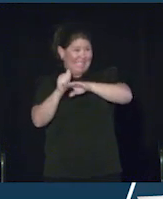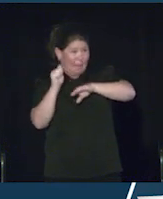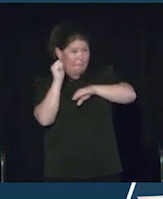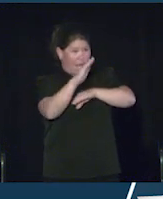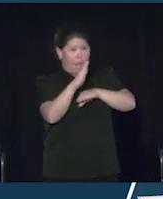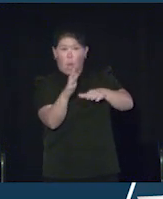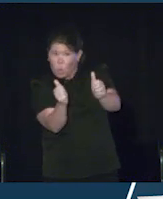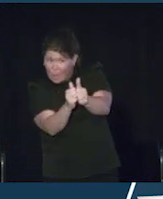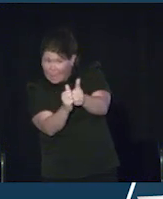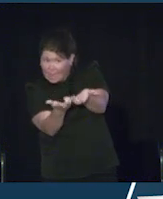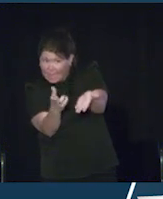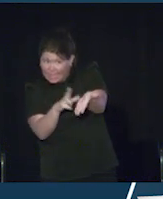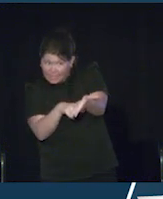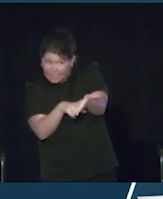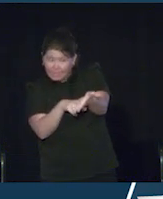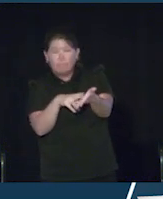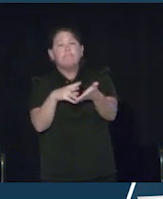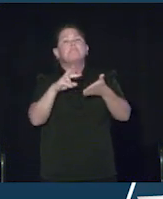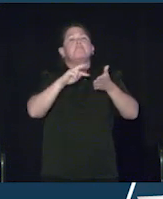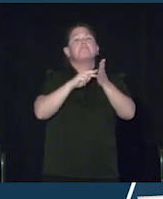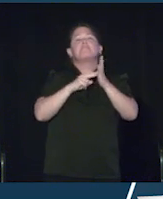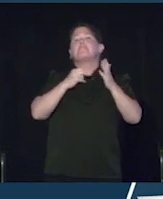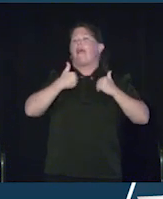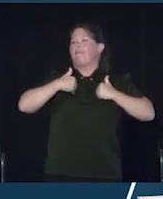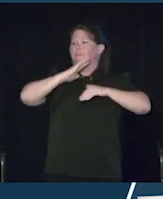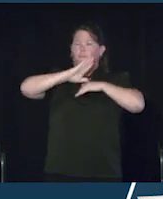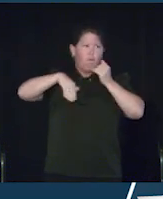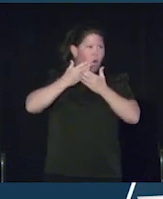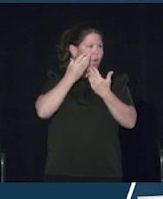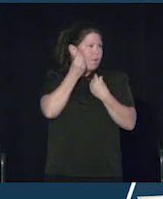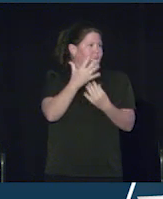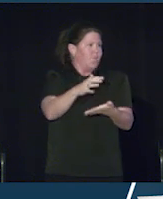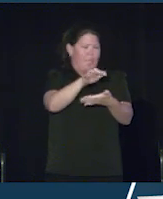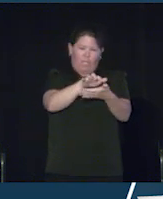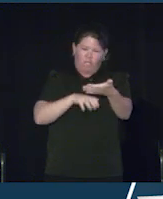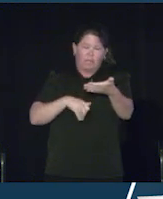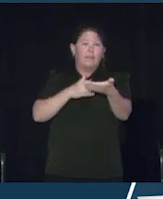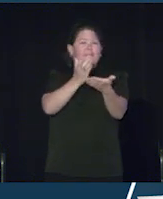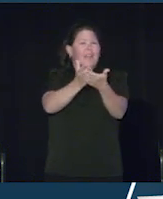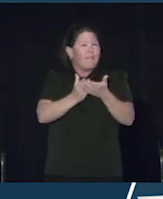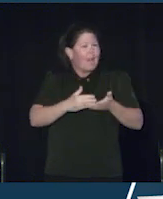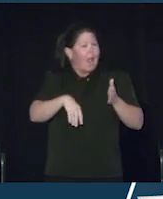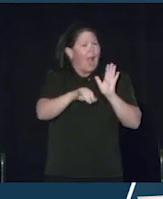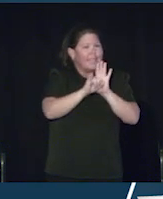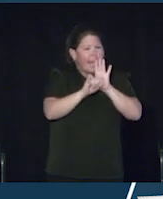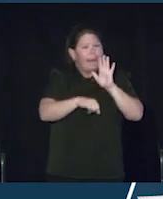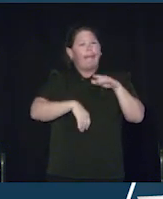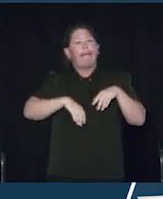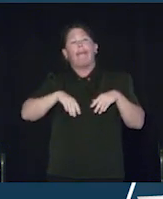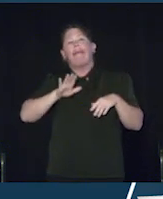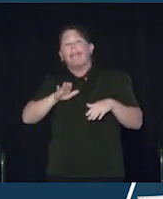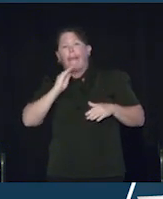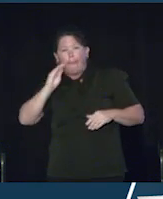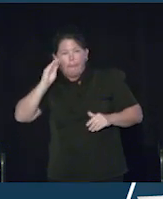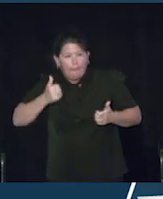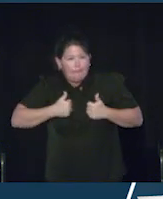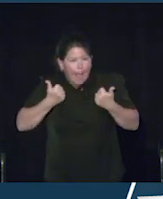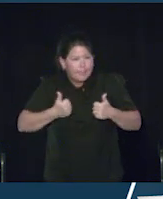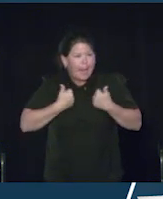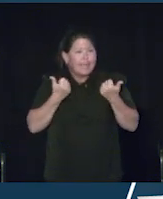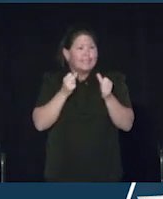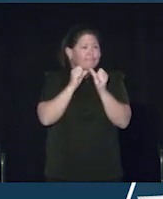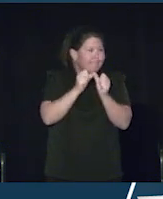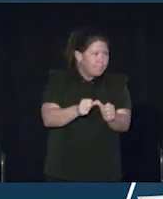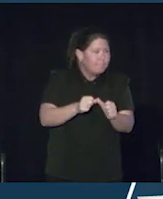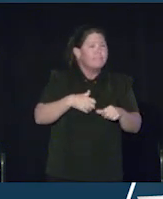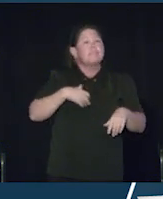contains all the information necessary to verify identity, verify domicile, verify age, and verify disability, then we can